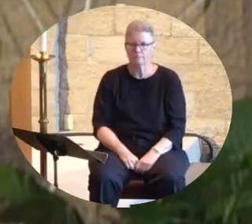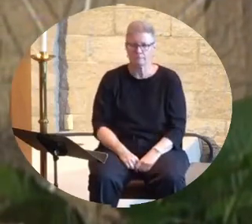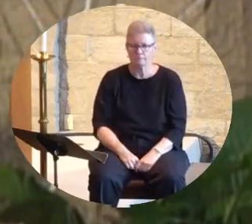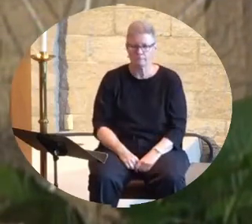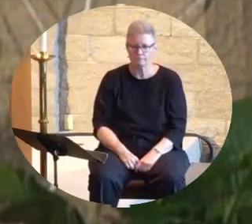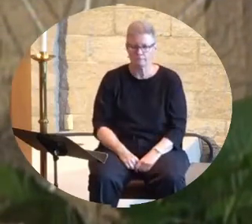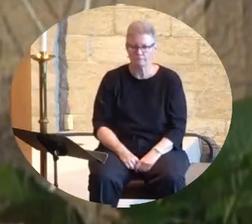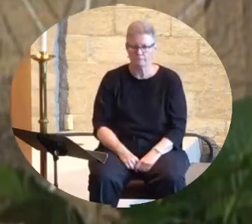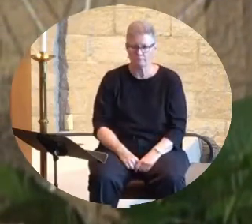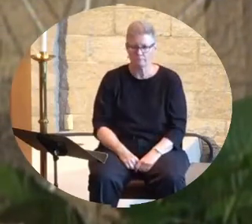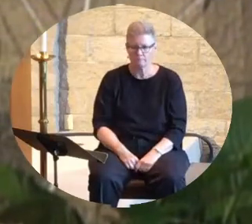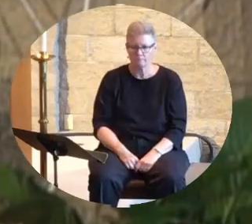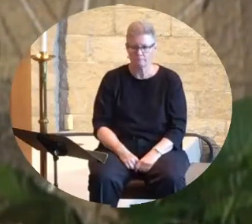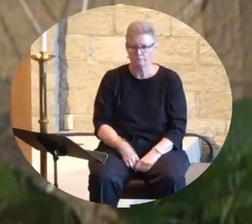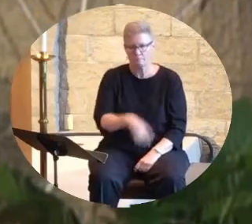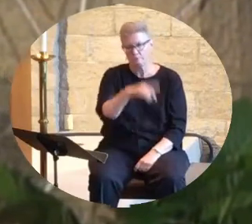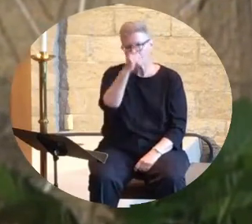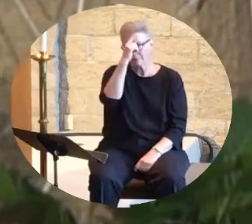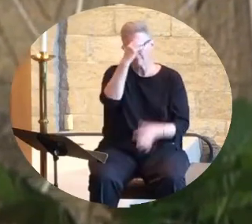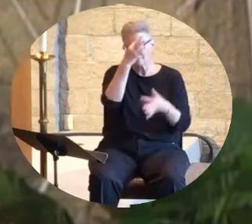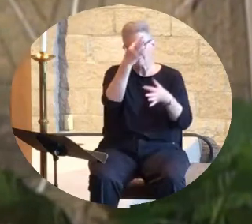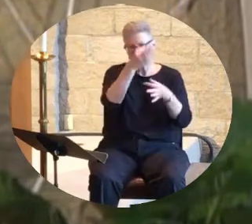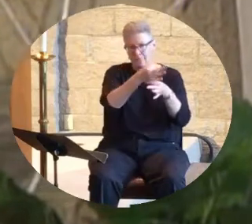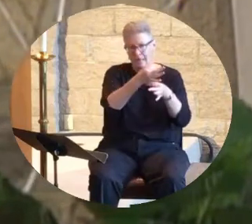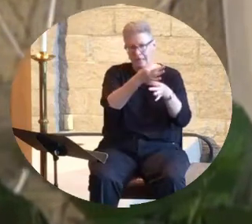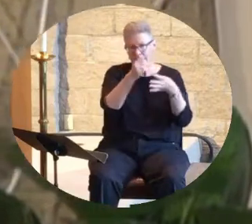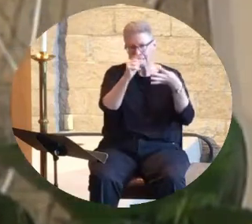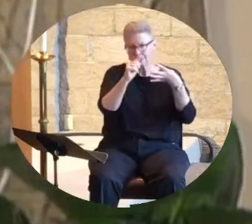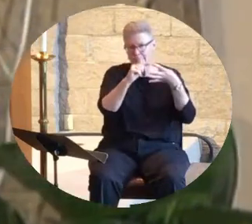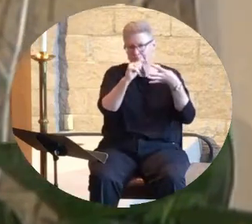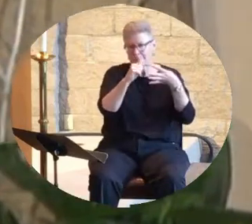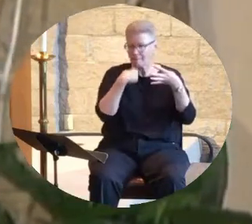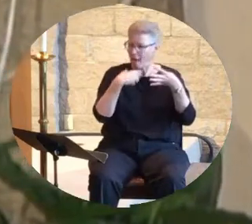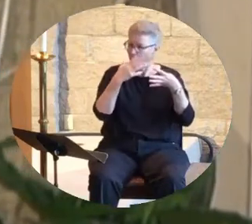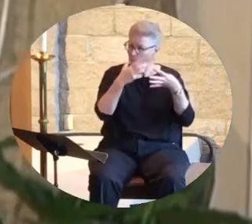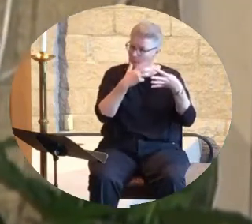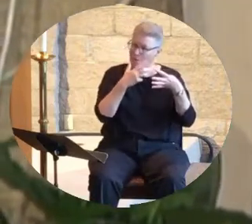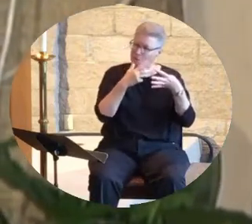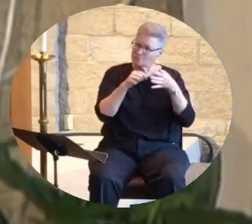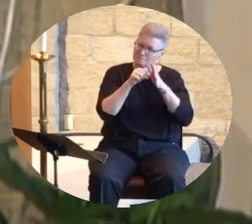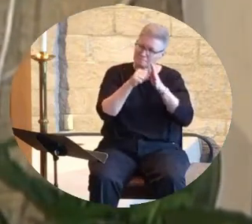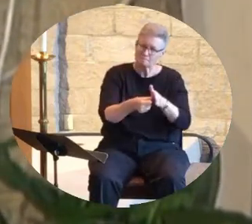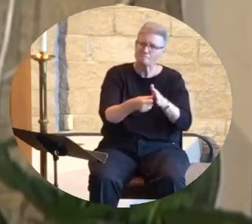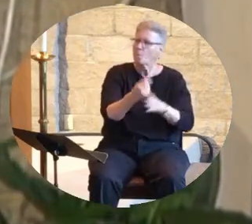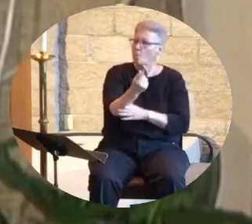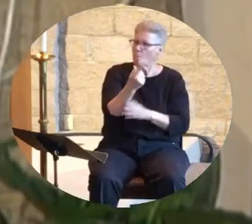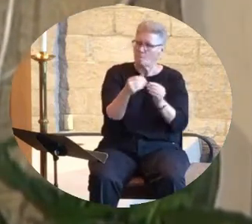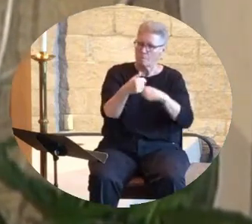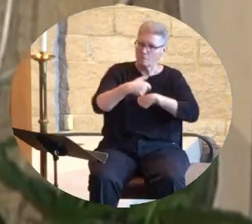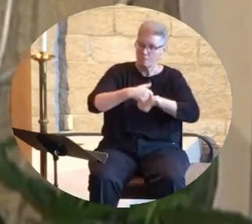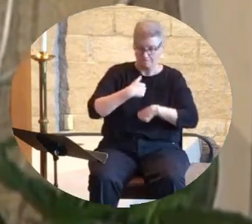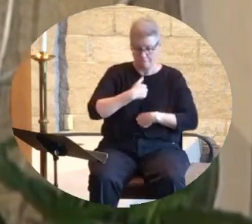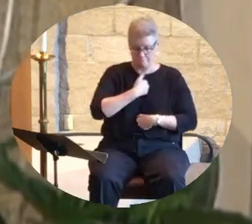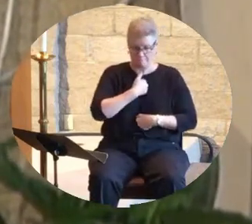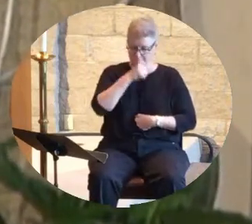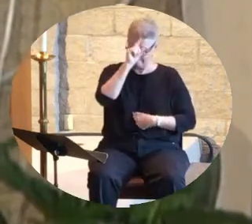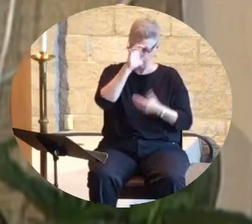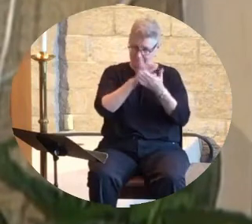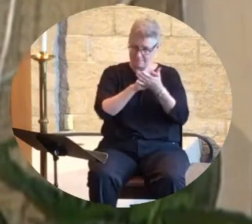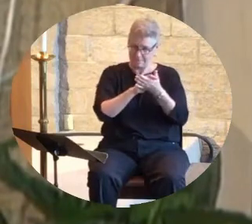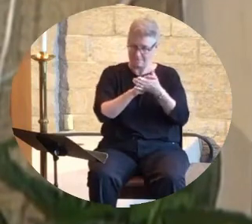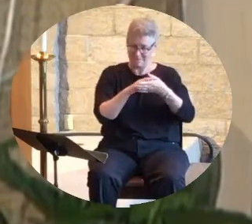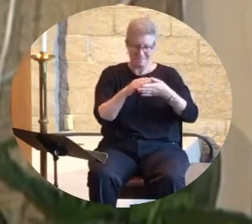wanted to touch on faith one more time, because I believe it's the number one thing that we